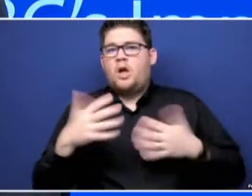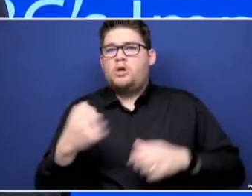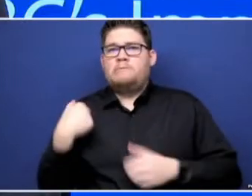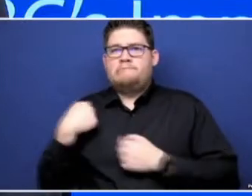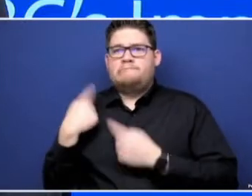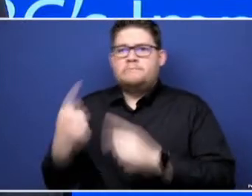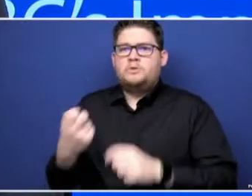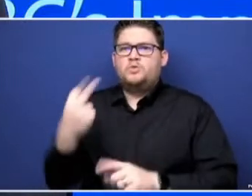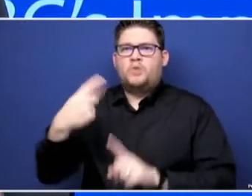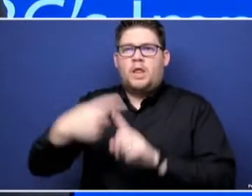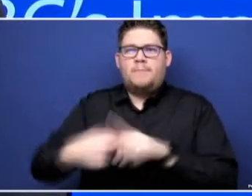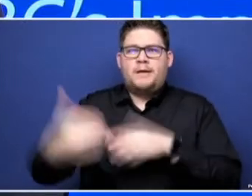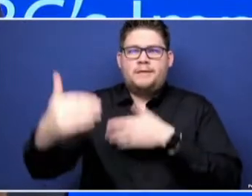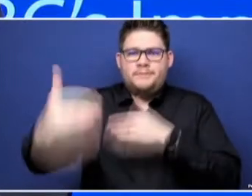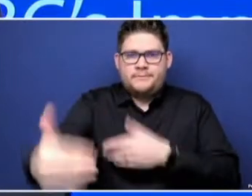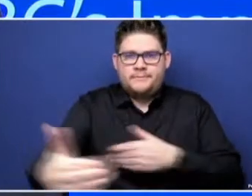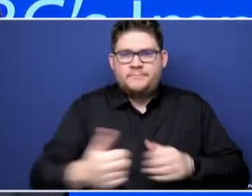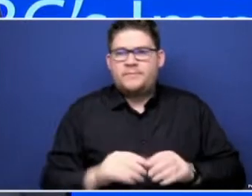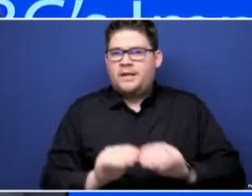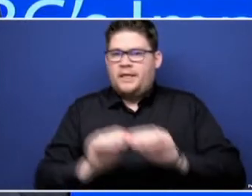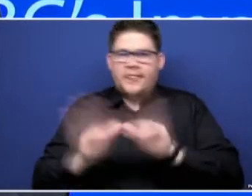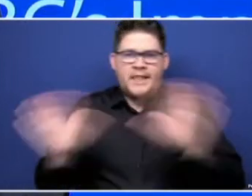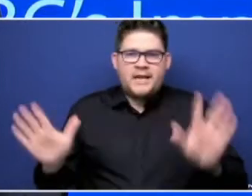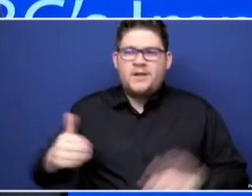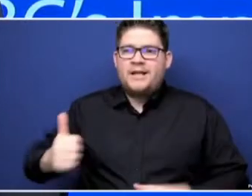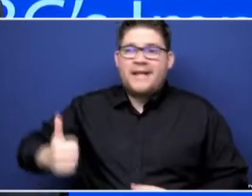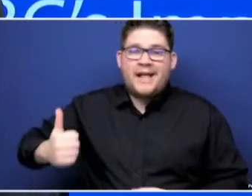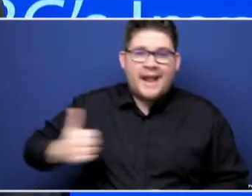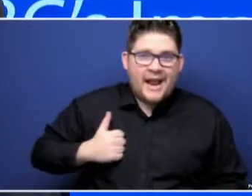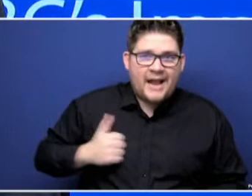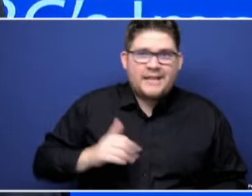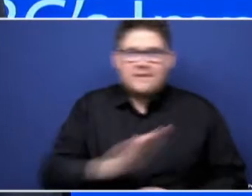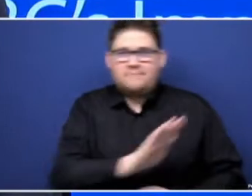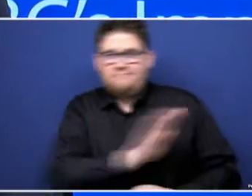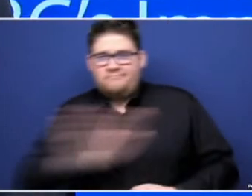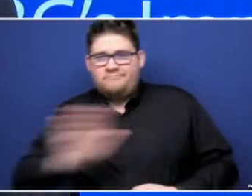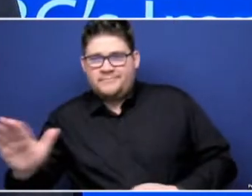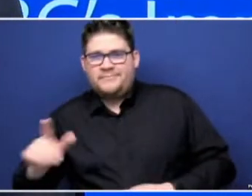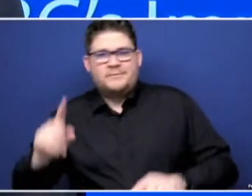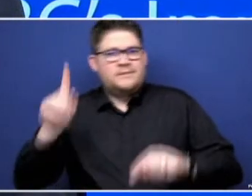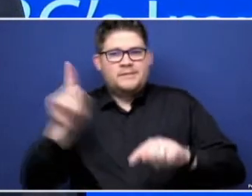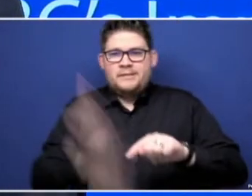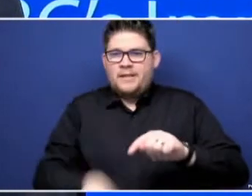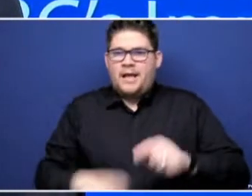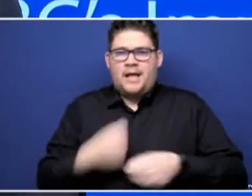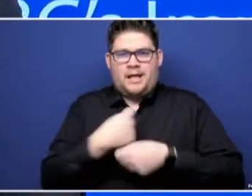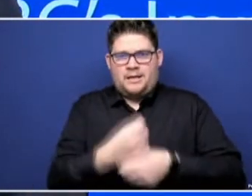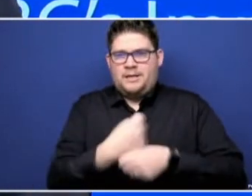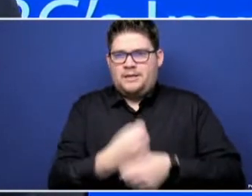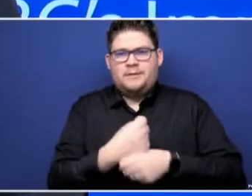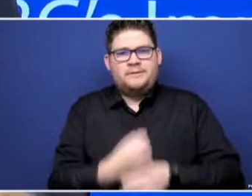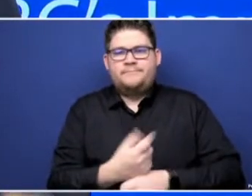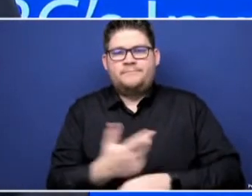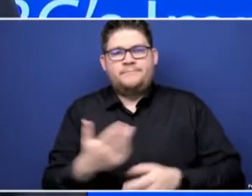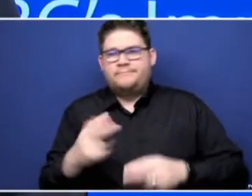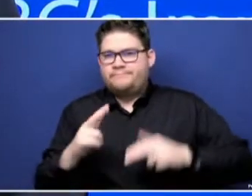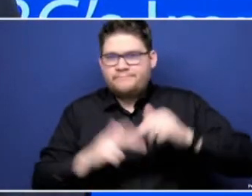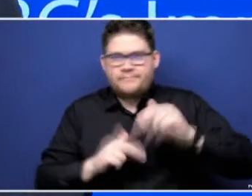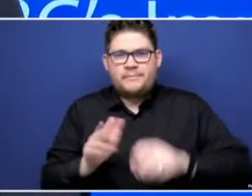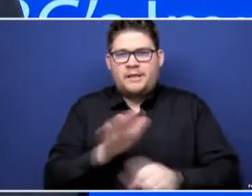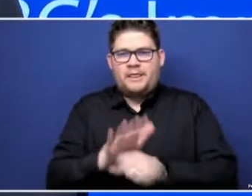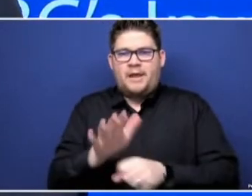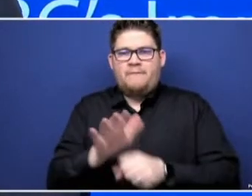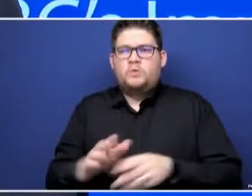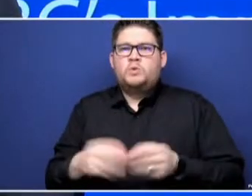our deficiency in the ability to provide vaccines for ourselves, but a whole host of other issues and products and